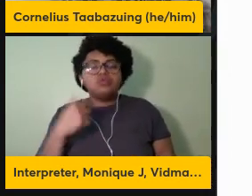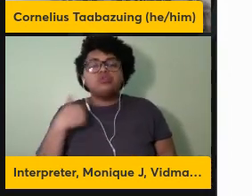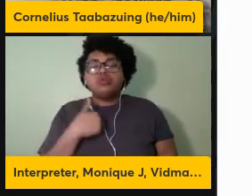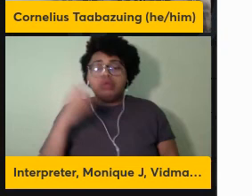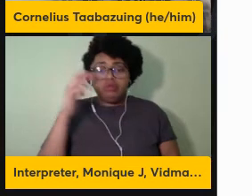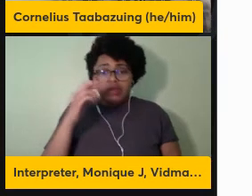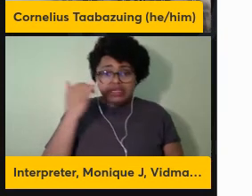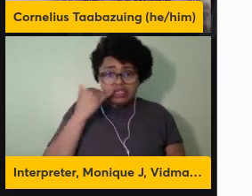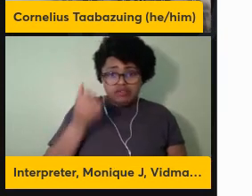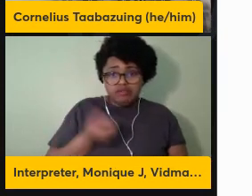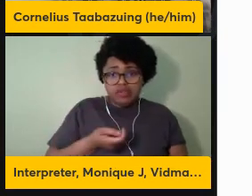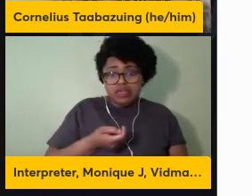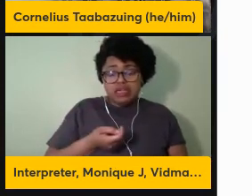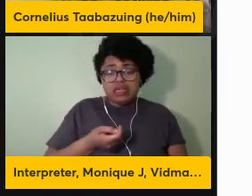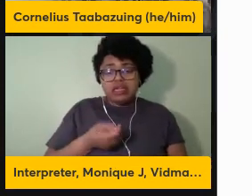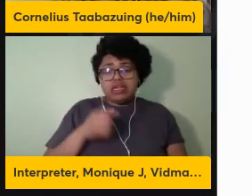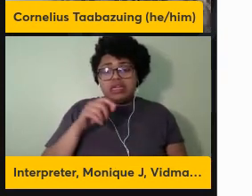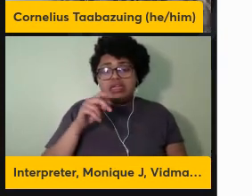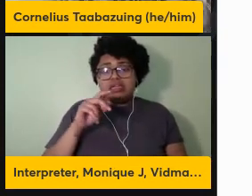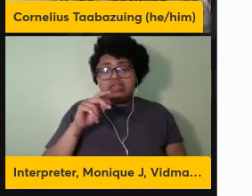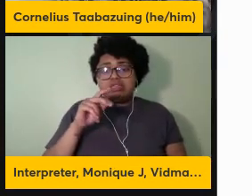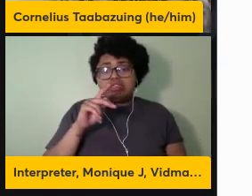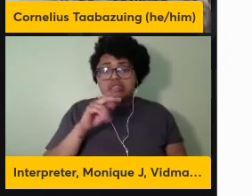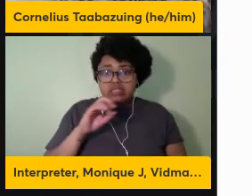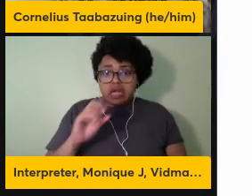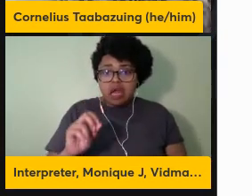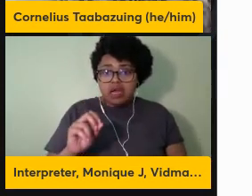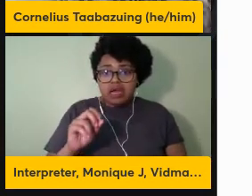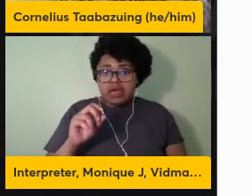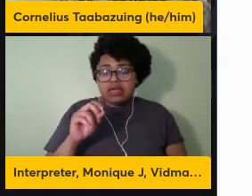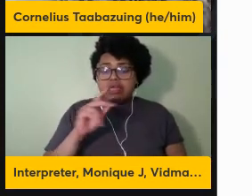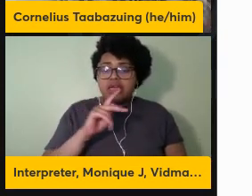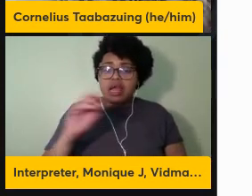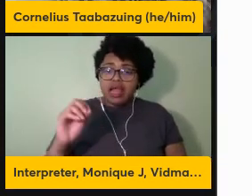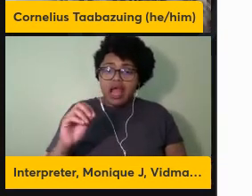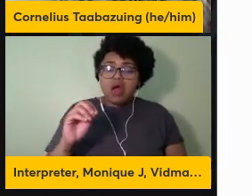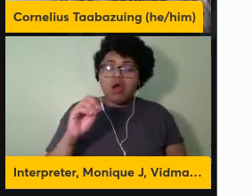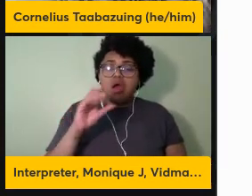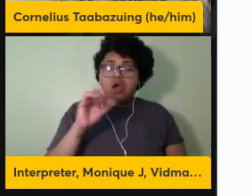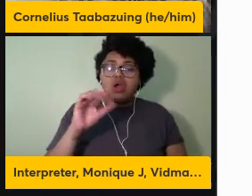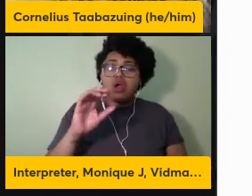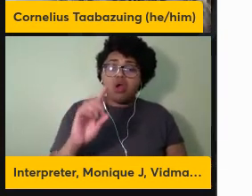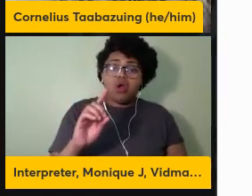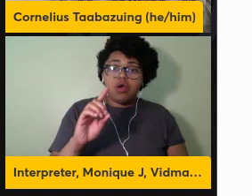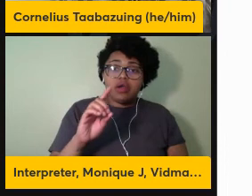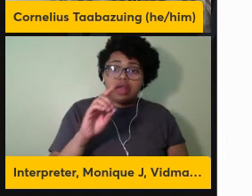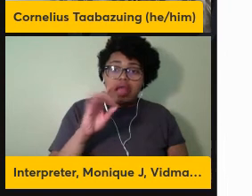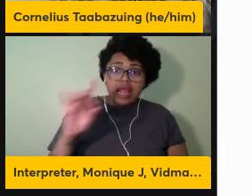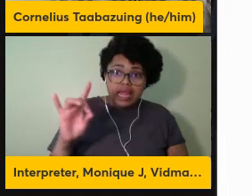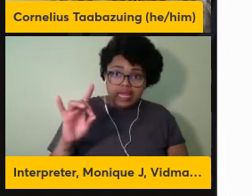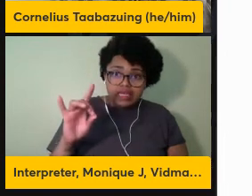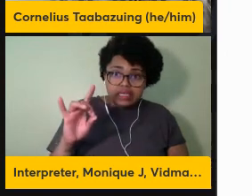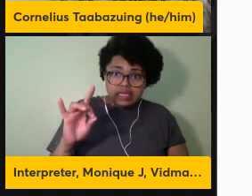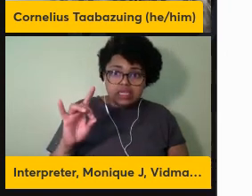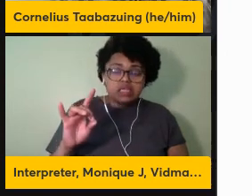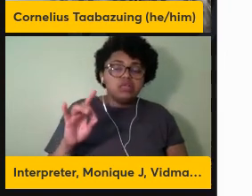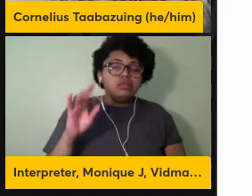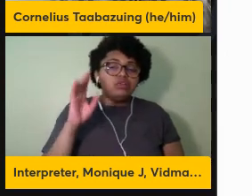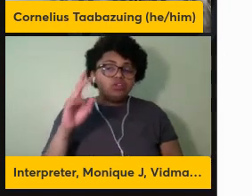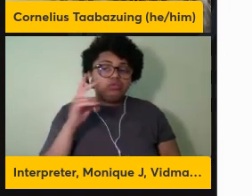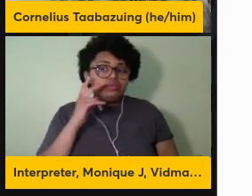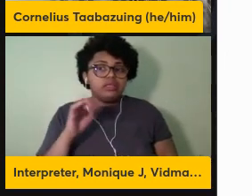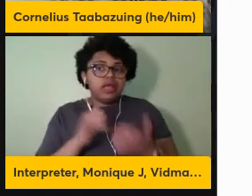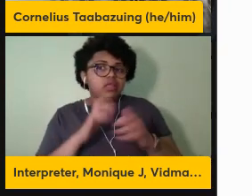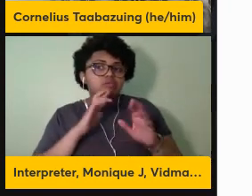longer sensitive to VBP. And so CARD8 seems to be the inflammasome that's mediating pyroptosis in response to VBP in